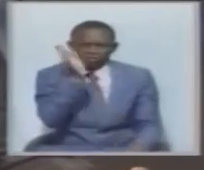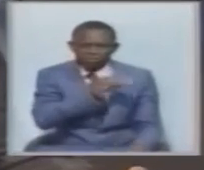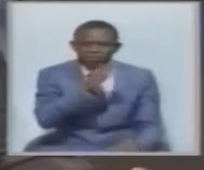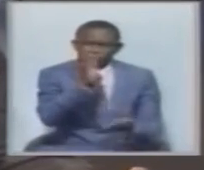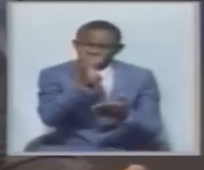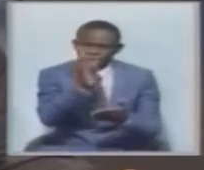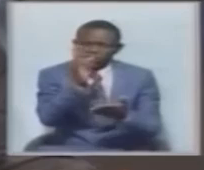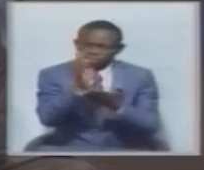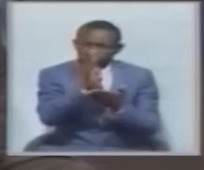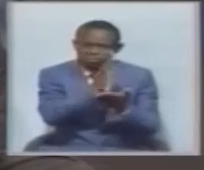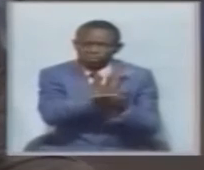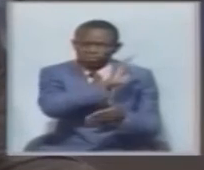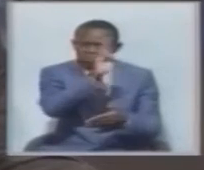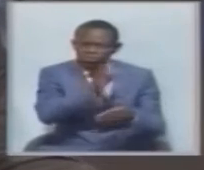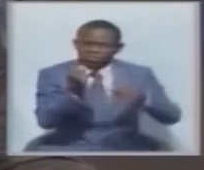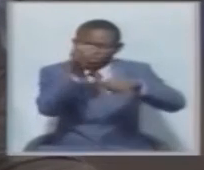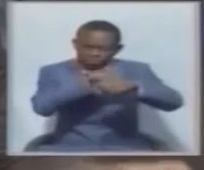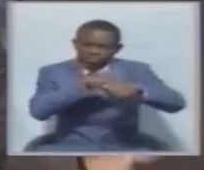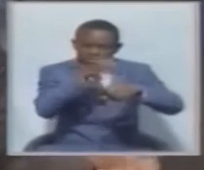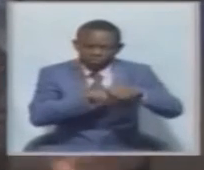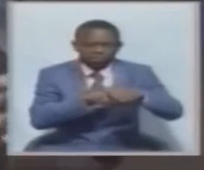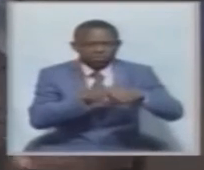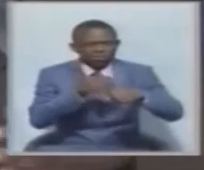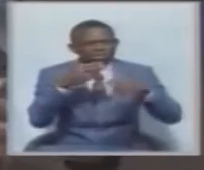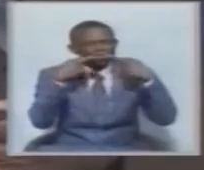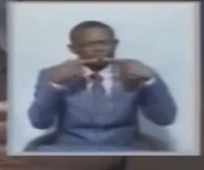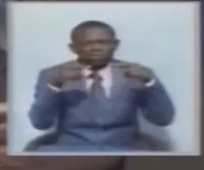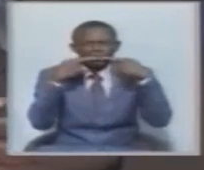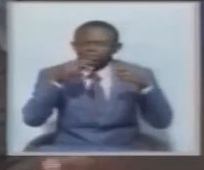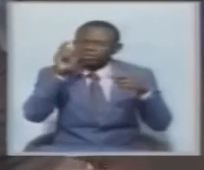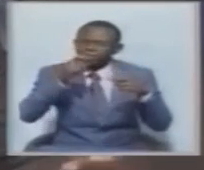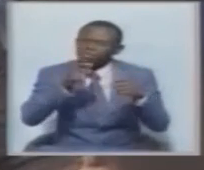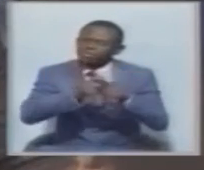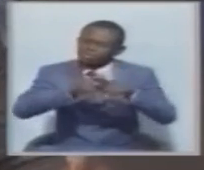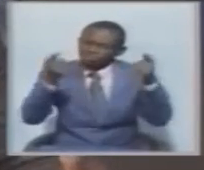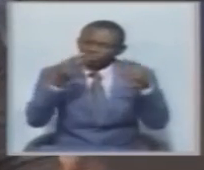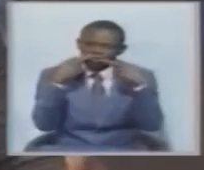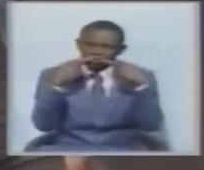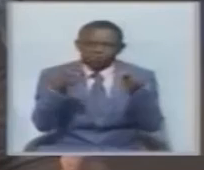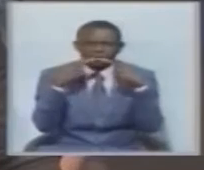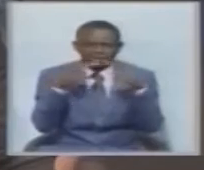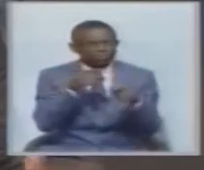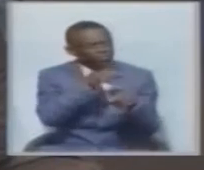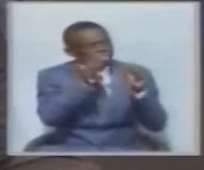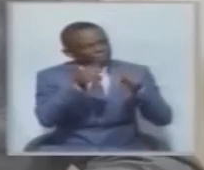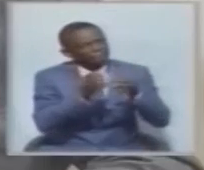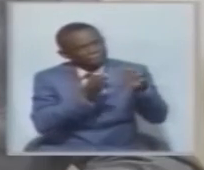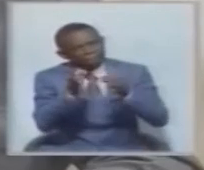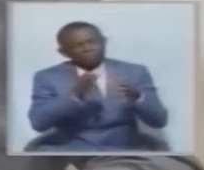The impact should really be massive. Would you describe what you've just mentioned as a massive impact on the lives of